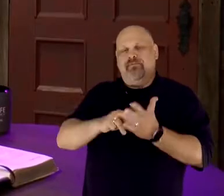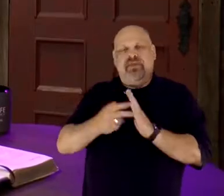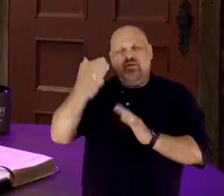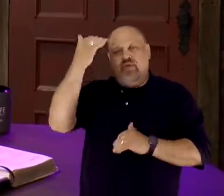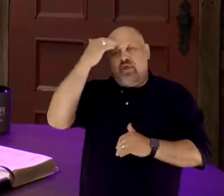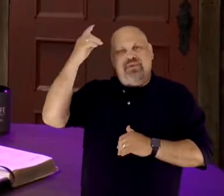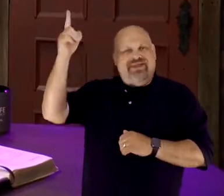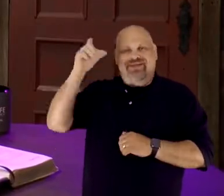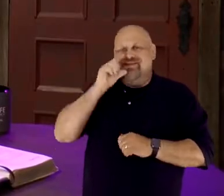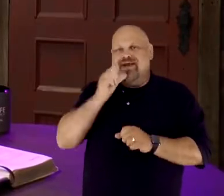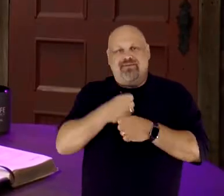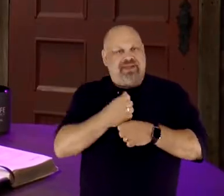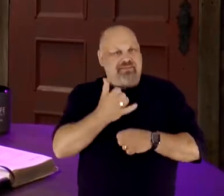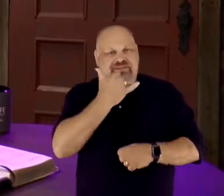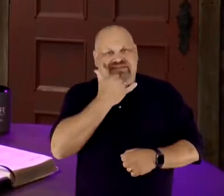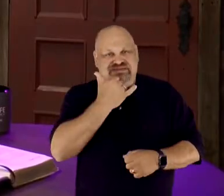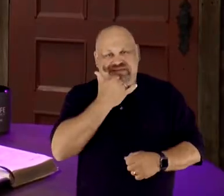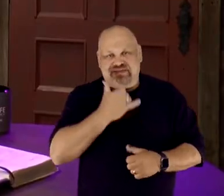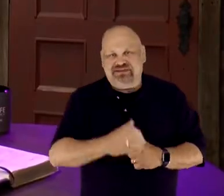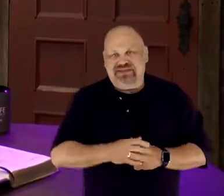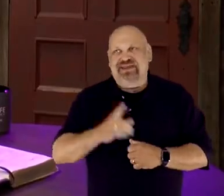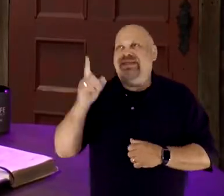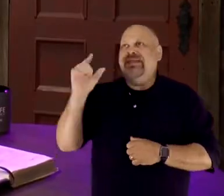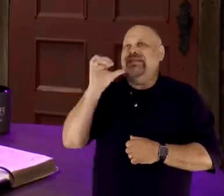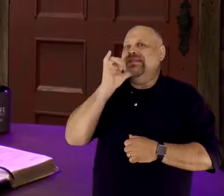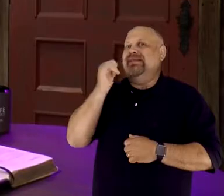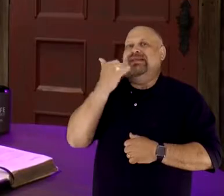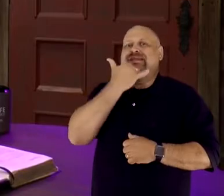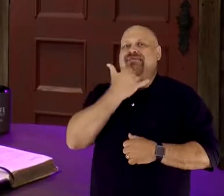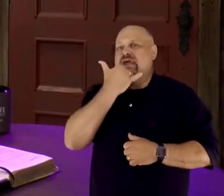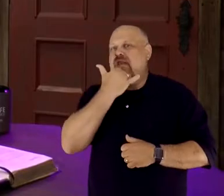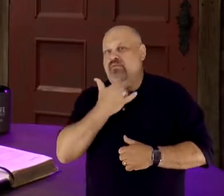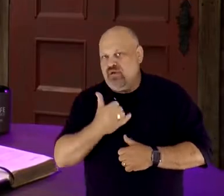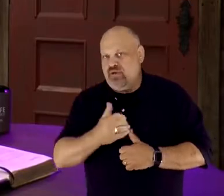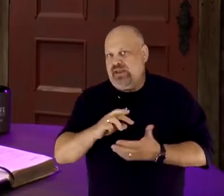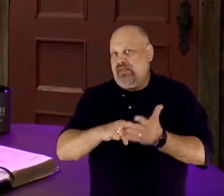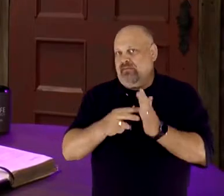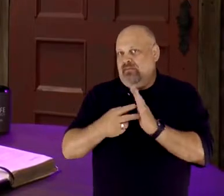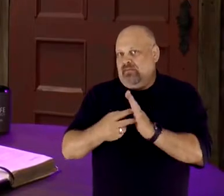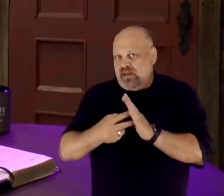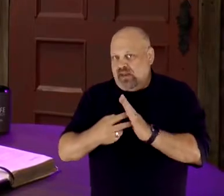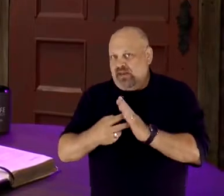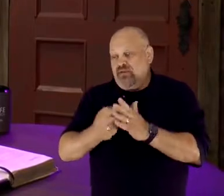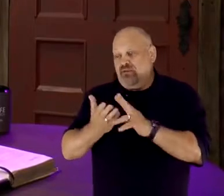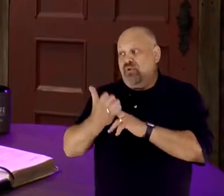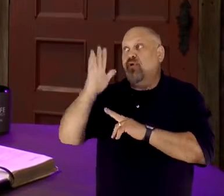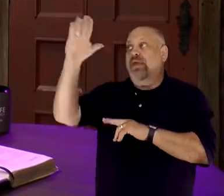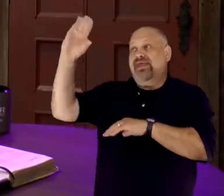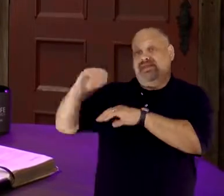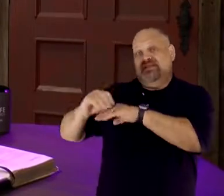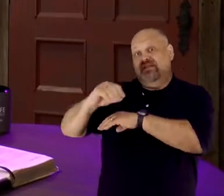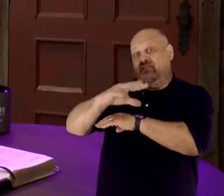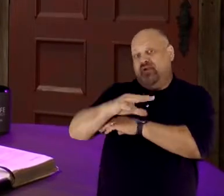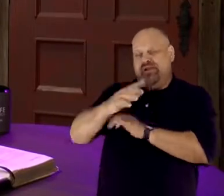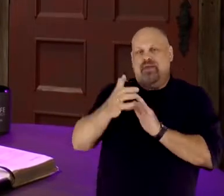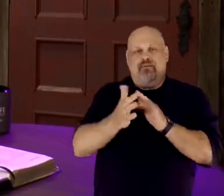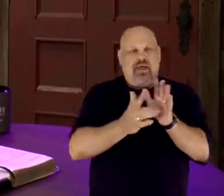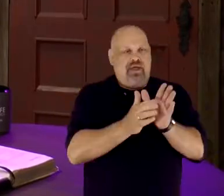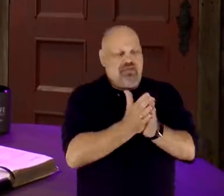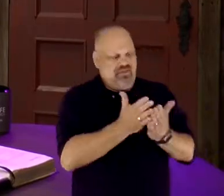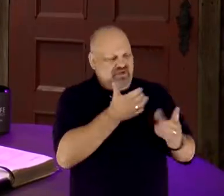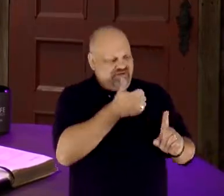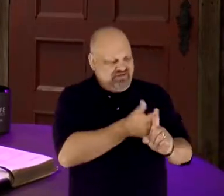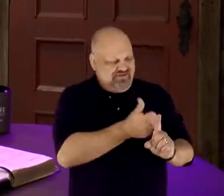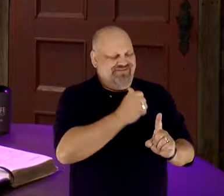knowing that he doesn't make mistakes. He's infallible. And that means that through his inspiration, the Bible